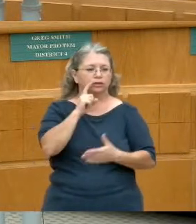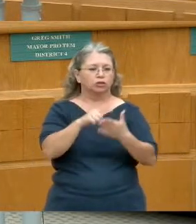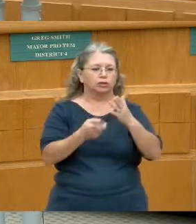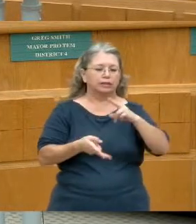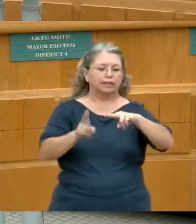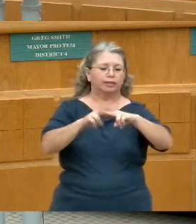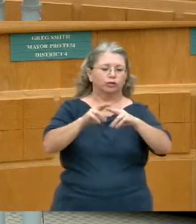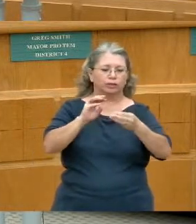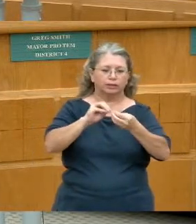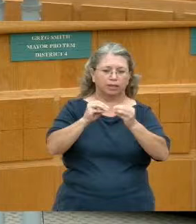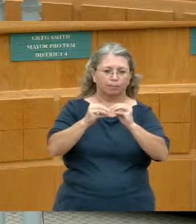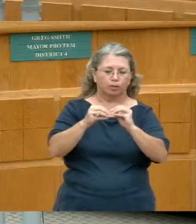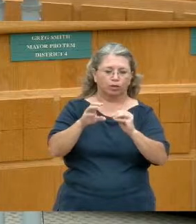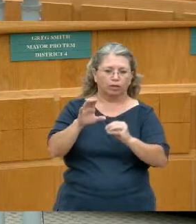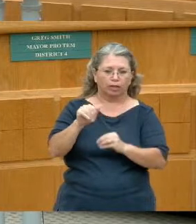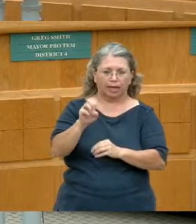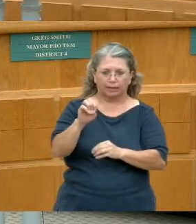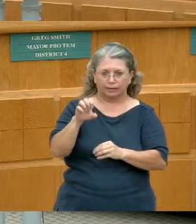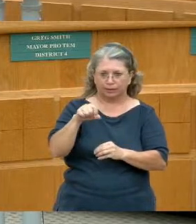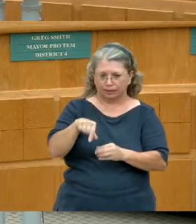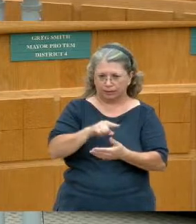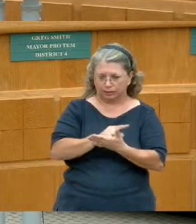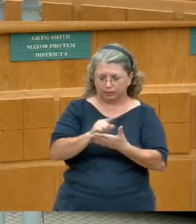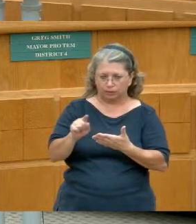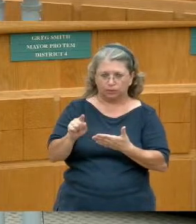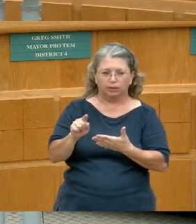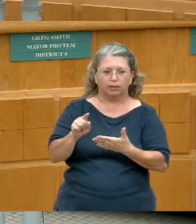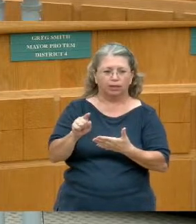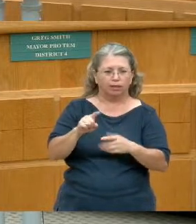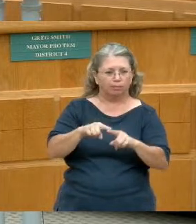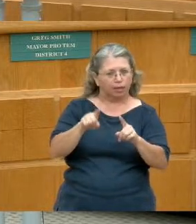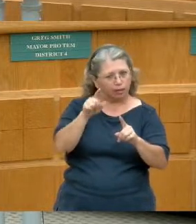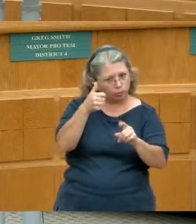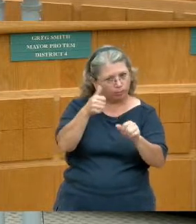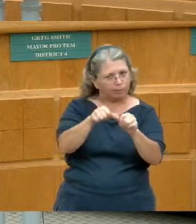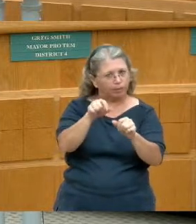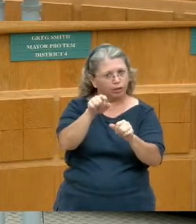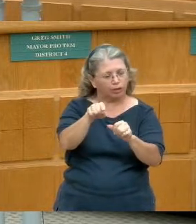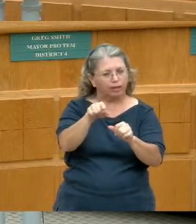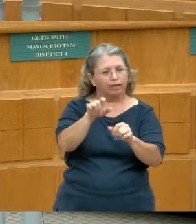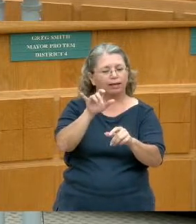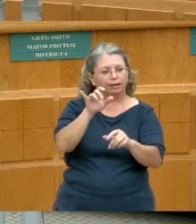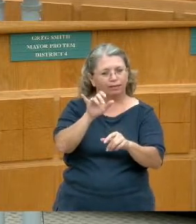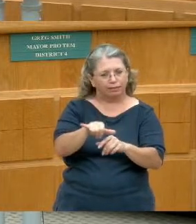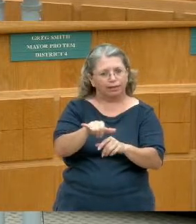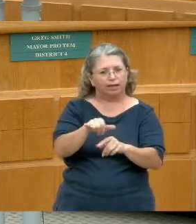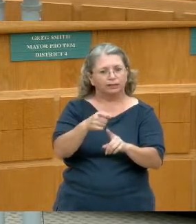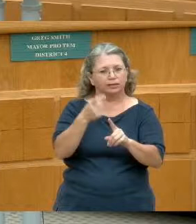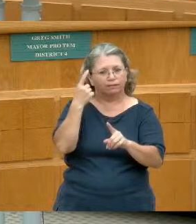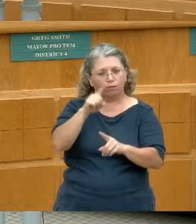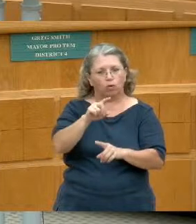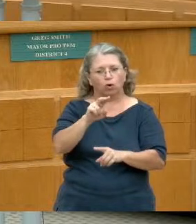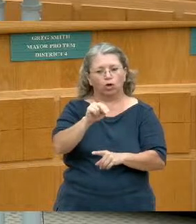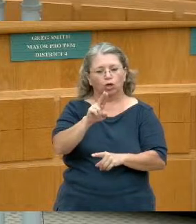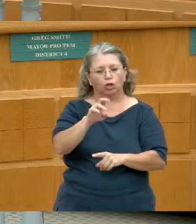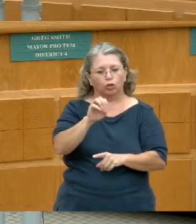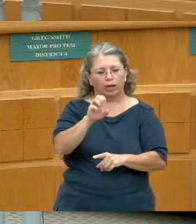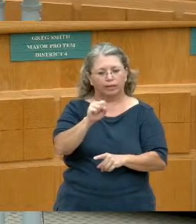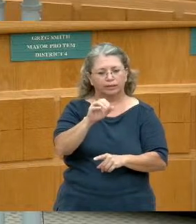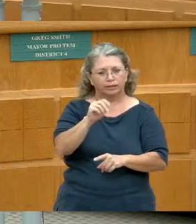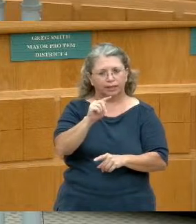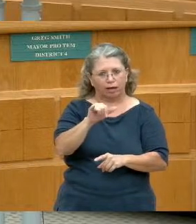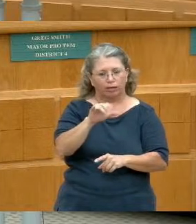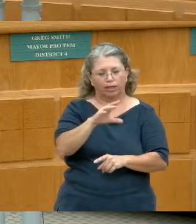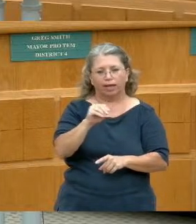cases. And I want you to remember that increase in the number of cases is for Nueces County. It's for the Coastal